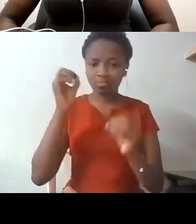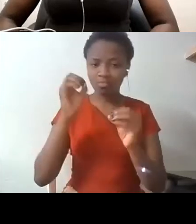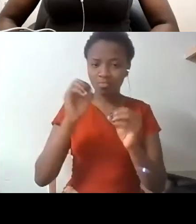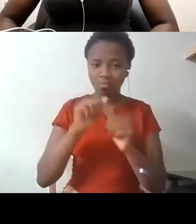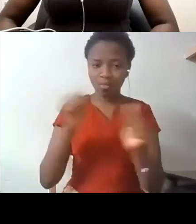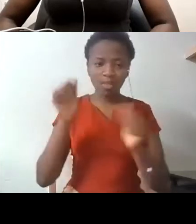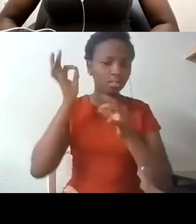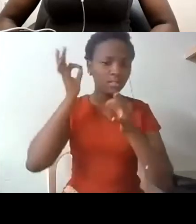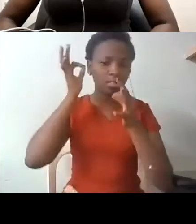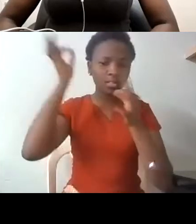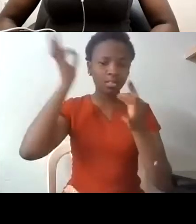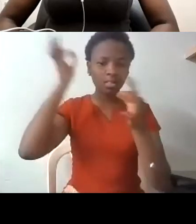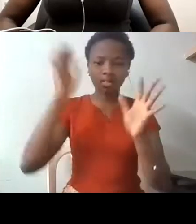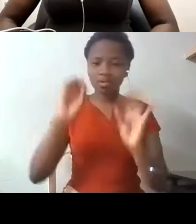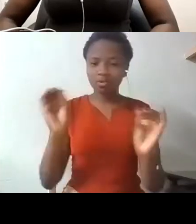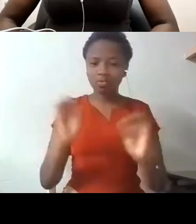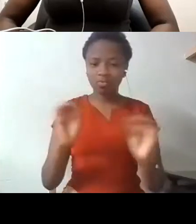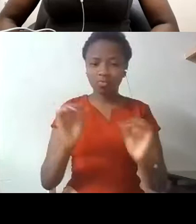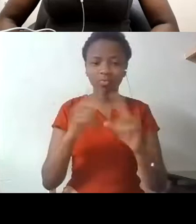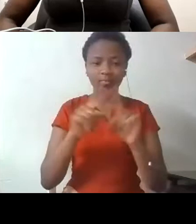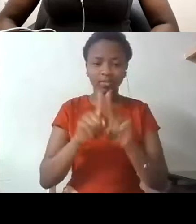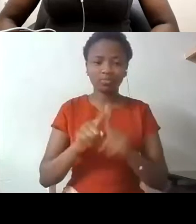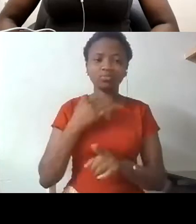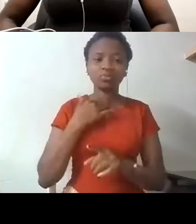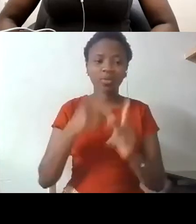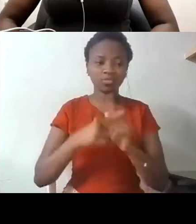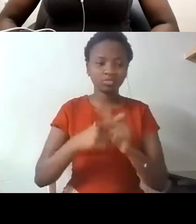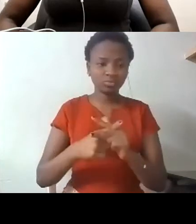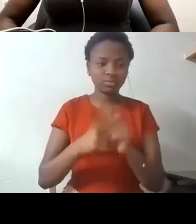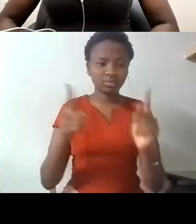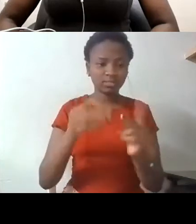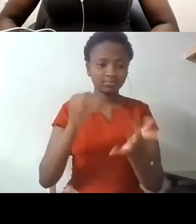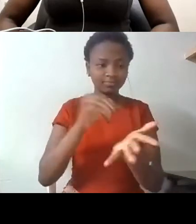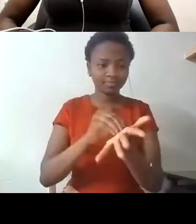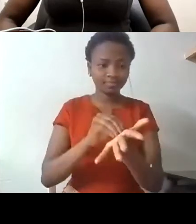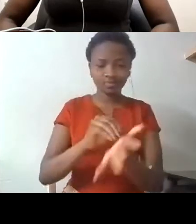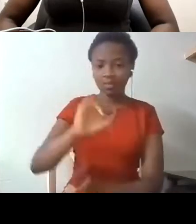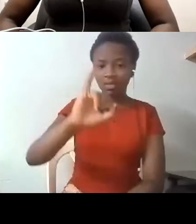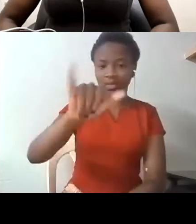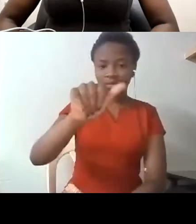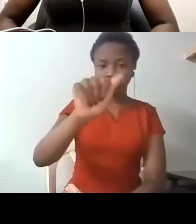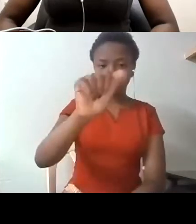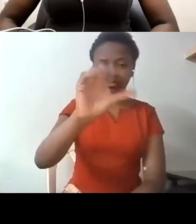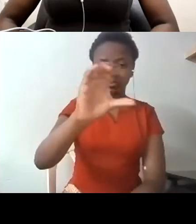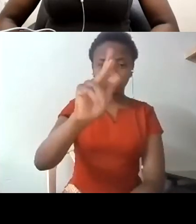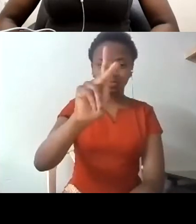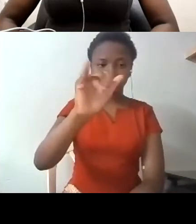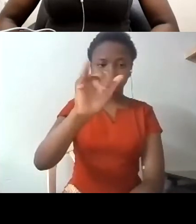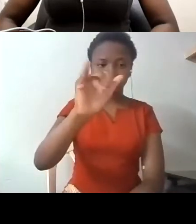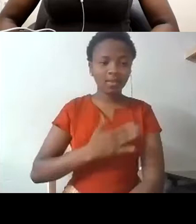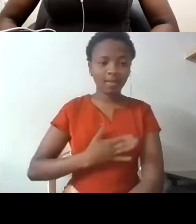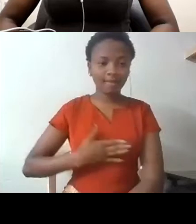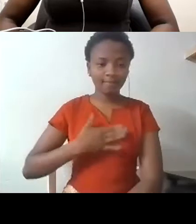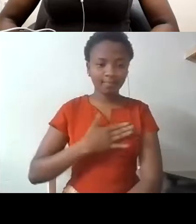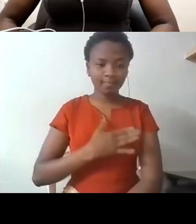to check before we start again. I'm sorry about that. So Jackie, could you please unmute yourself and